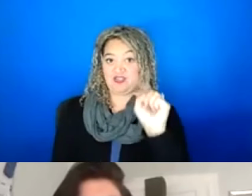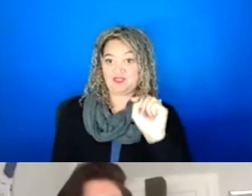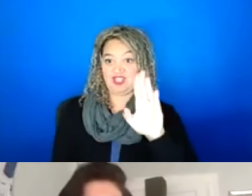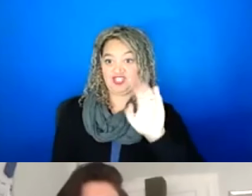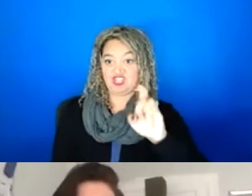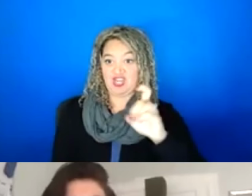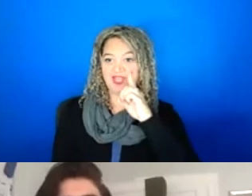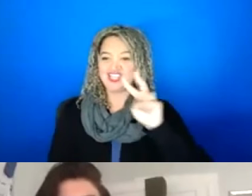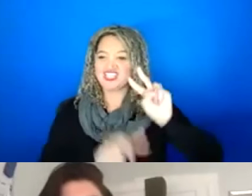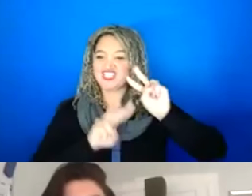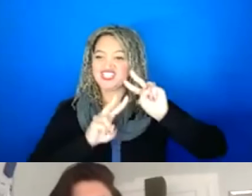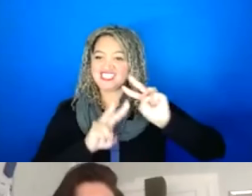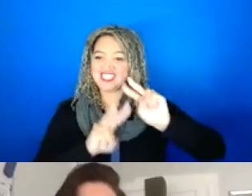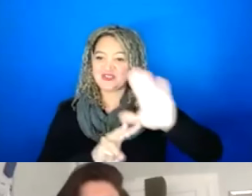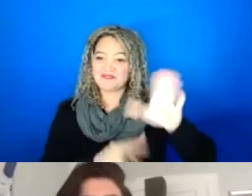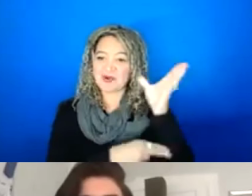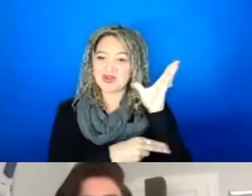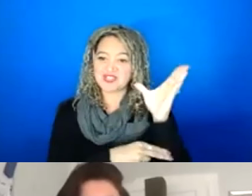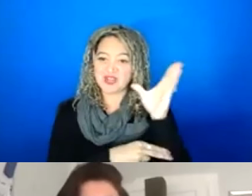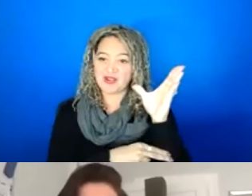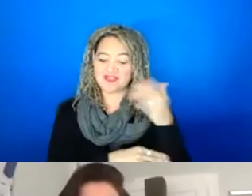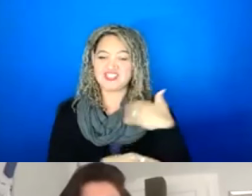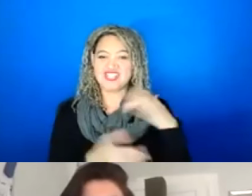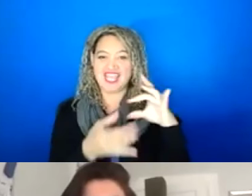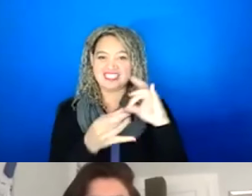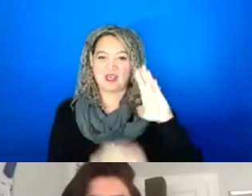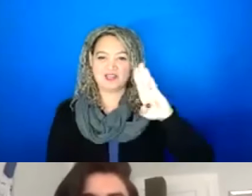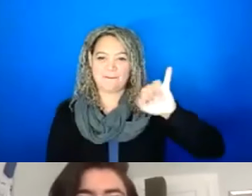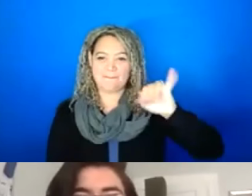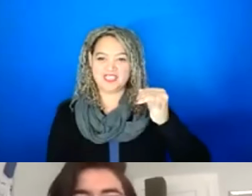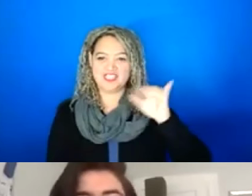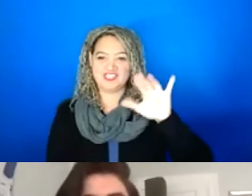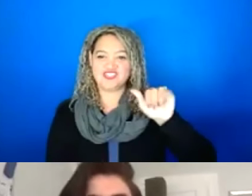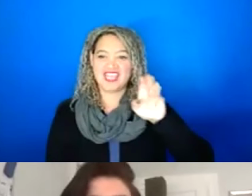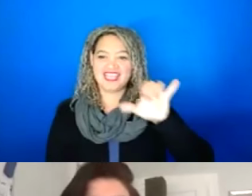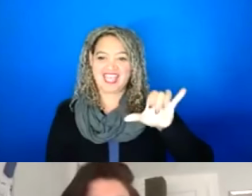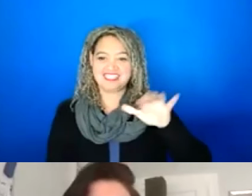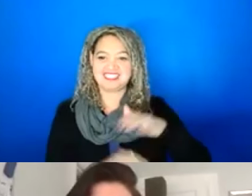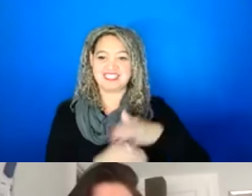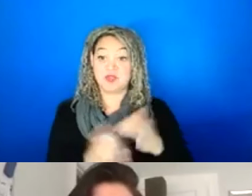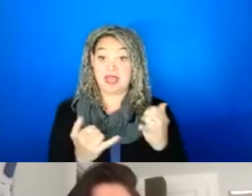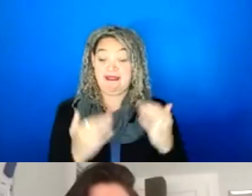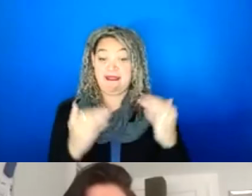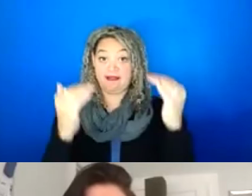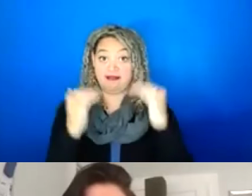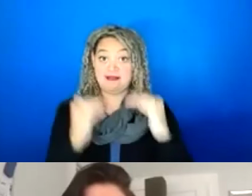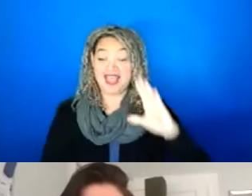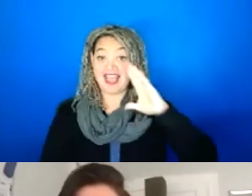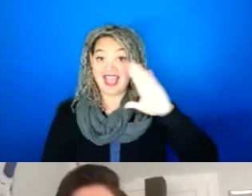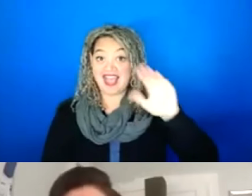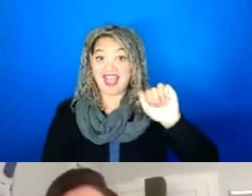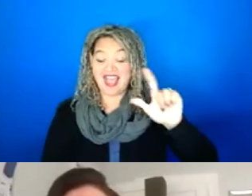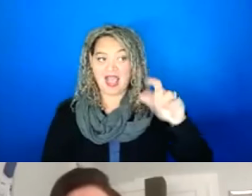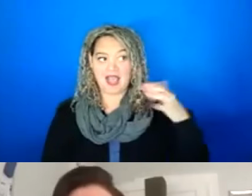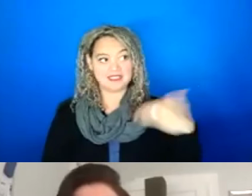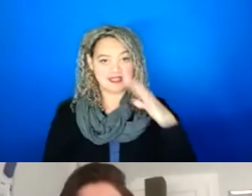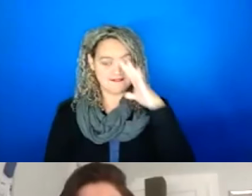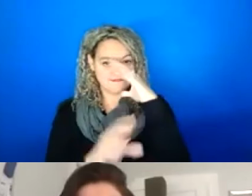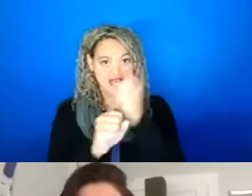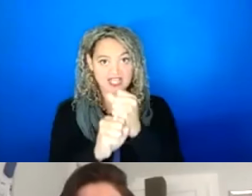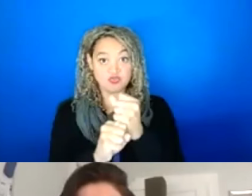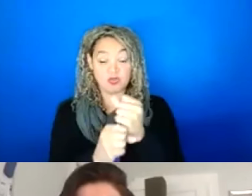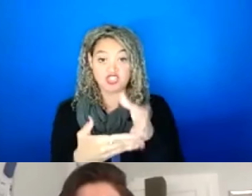forward to your talk, and she has a comment up there. And I'll get to Tor's question. So, hi, Alex. So fascinating. A question for the